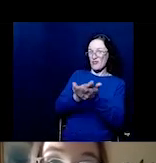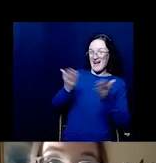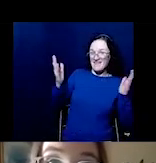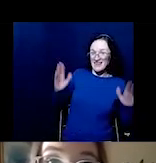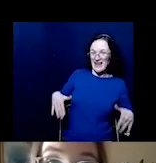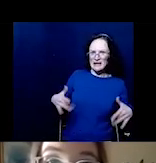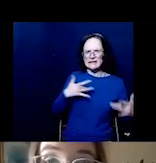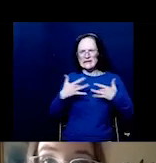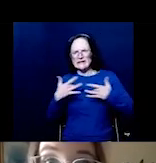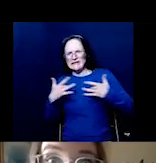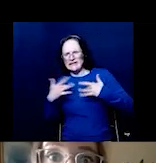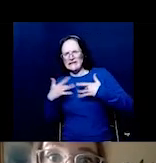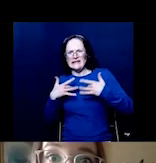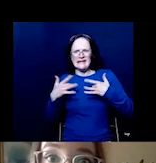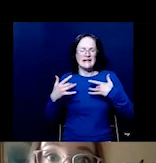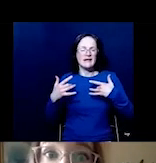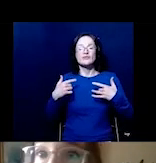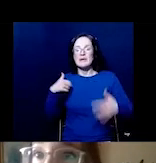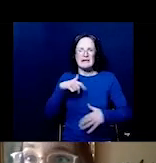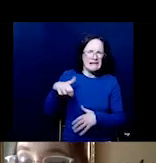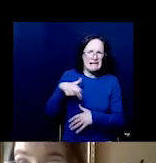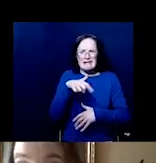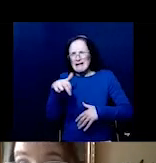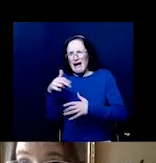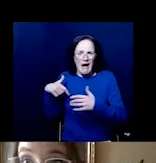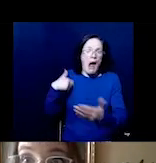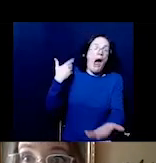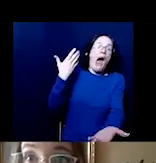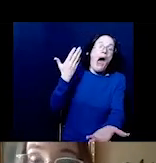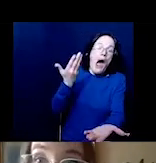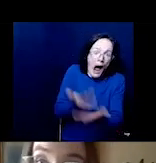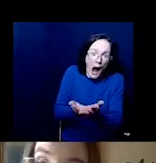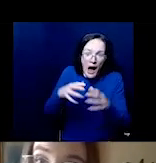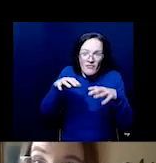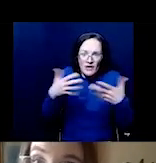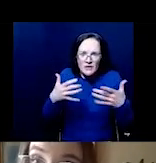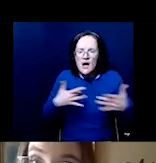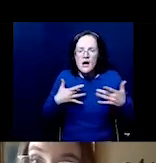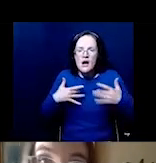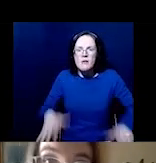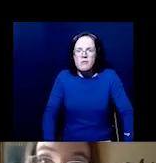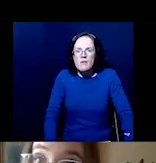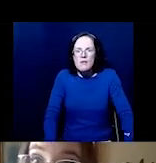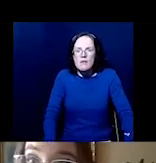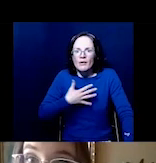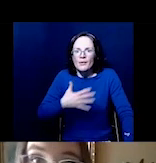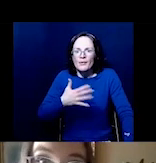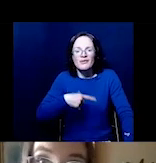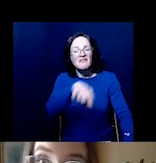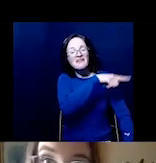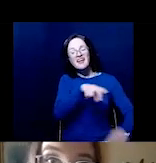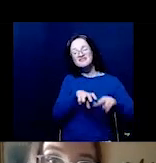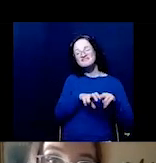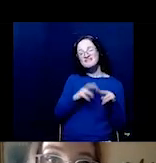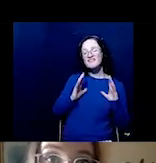super stressed and everyone else being fine with it. Yeah, I get that. A lot of anxiety comes from the fact that you really don't want to be